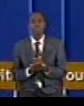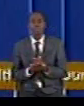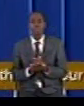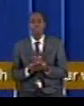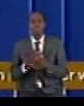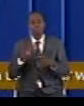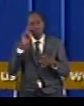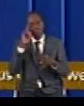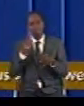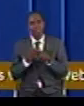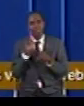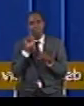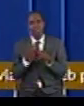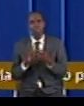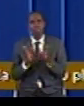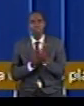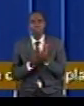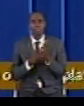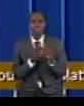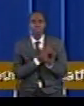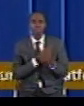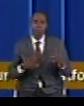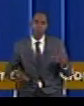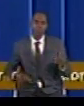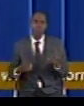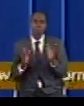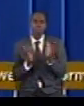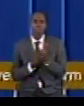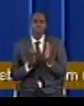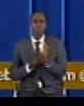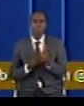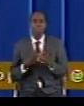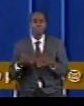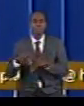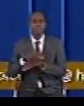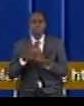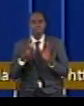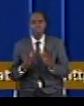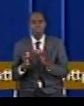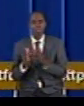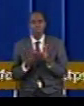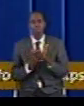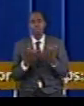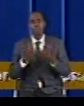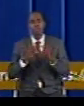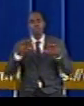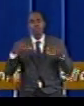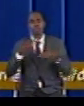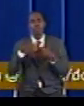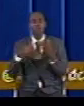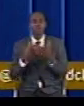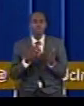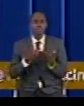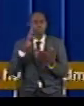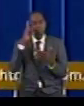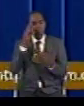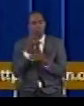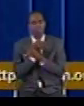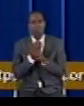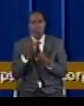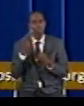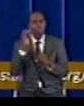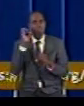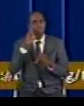Lord. Praise Master Jesus. I want to give God the glory for salvation of my life. It